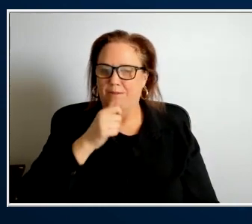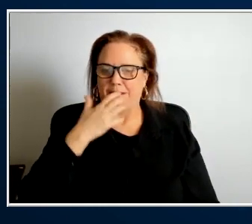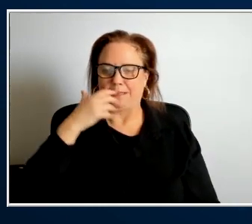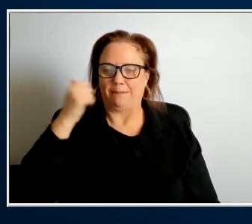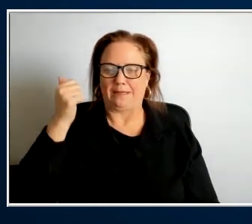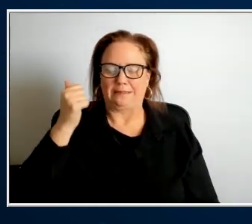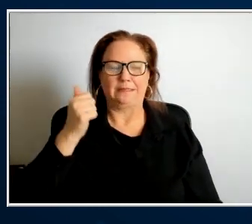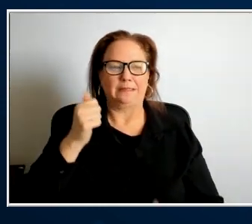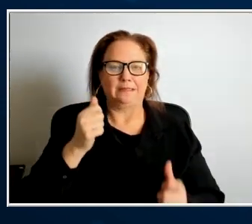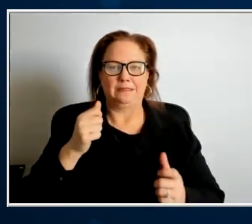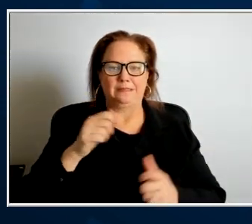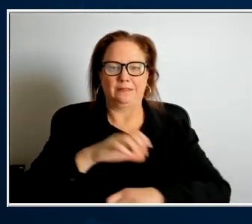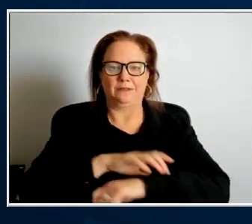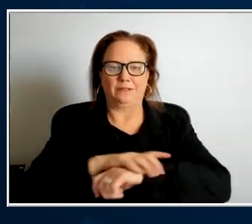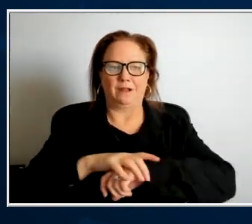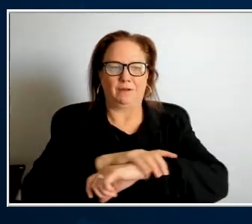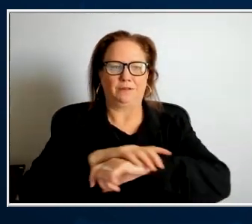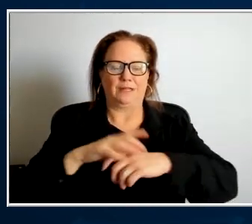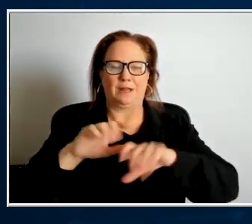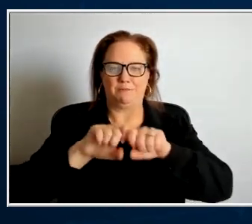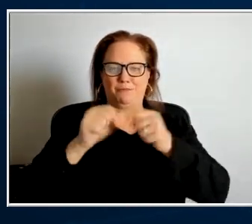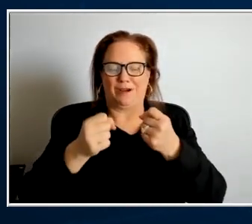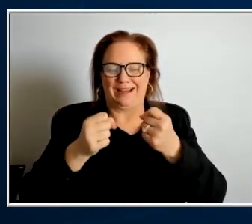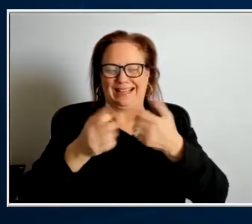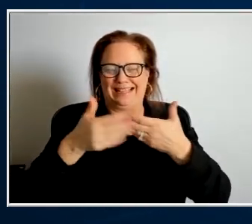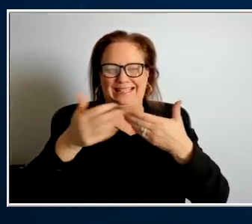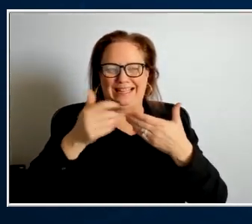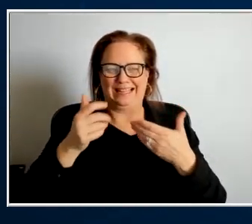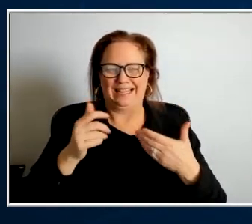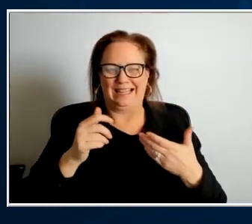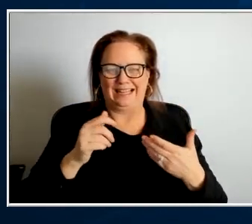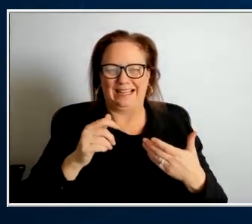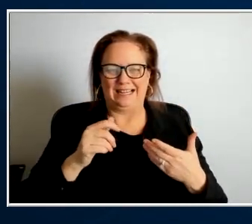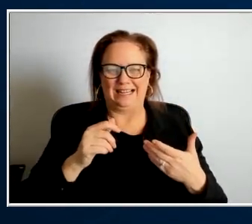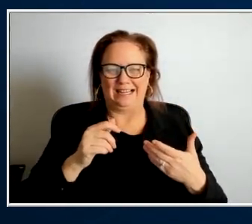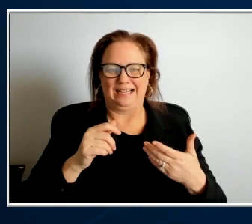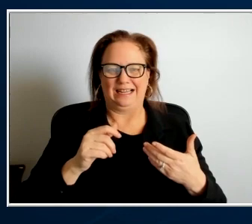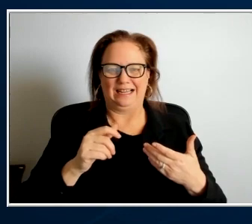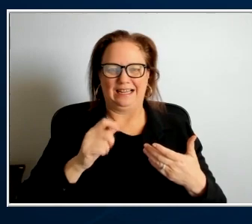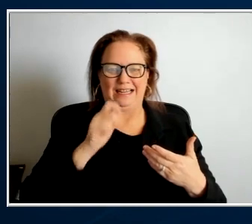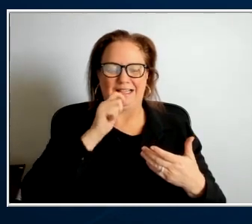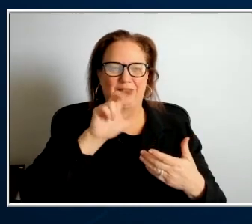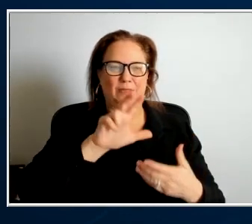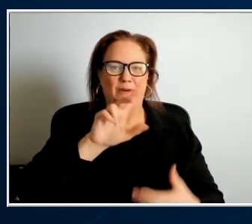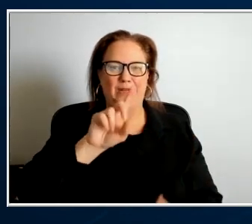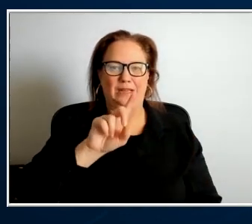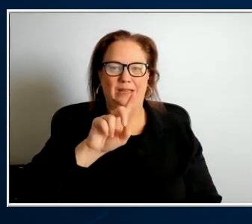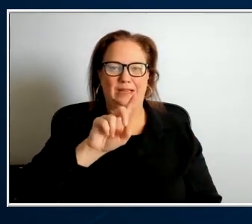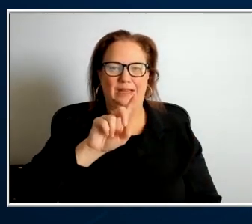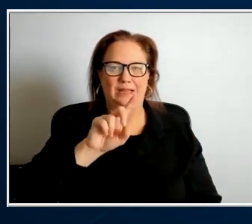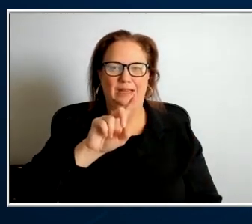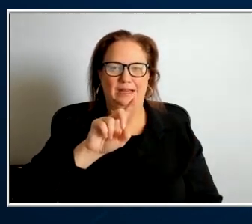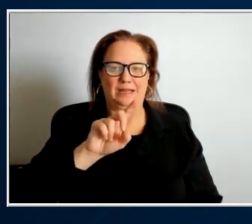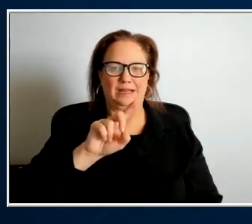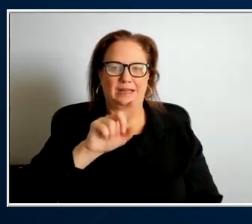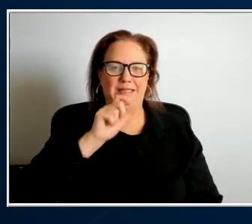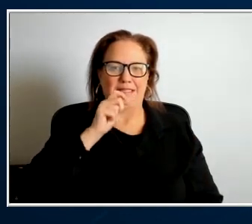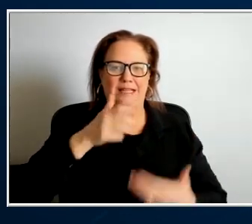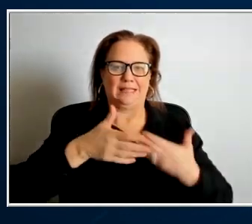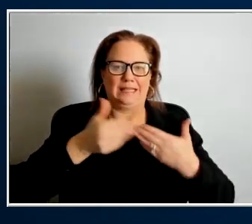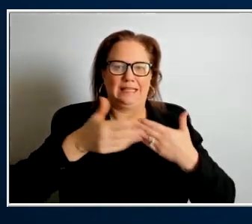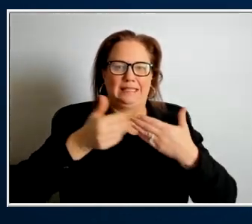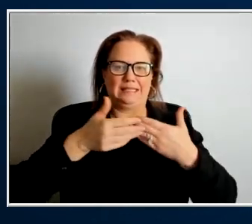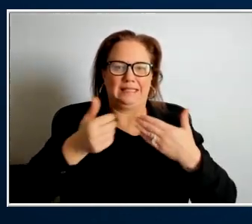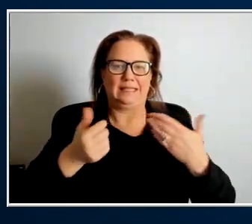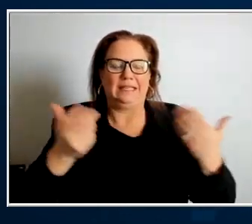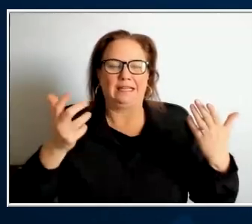it. So a lot of those covers break pretty quickly because, like I said, it's 3D printing isn't the easiest thing,